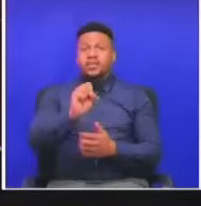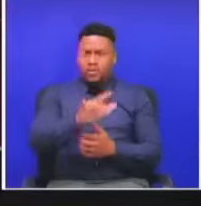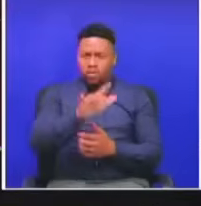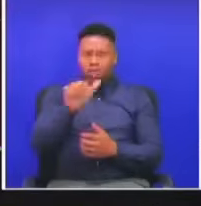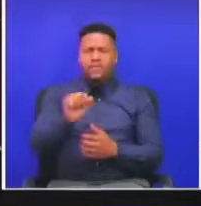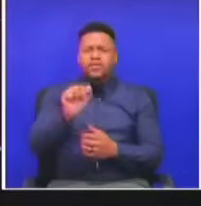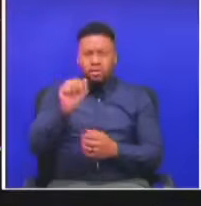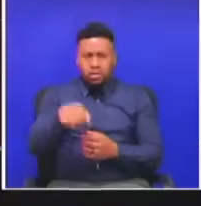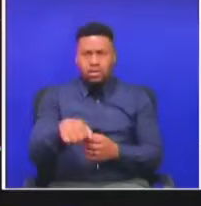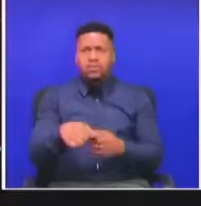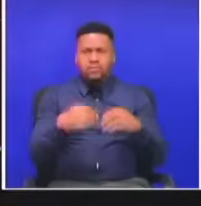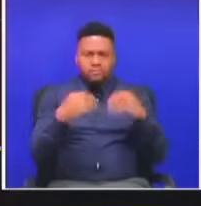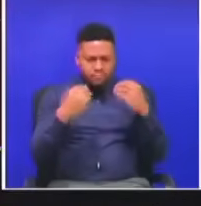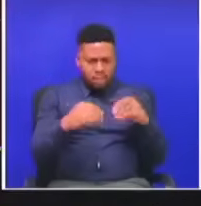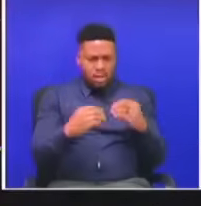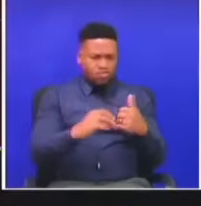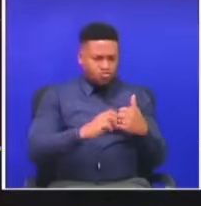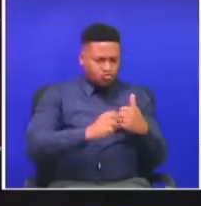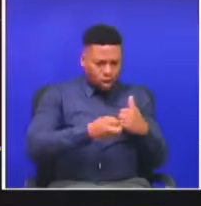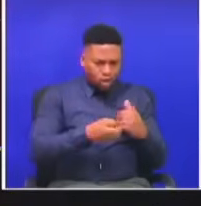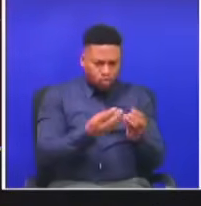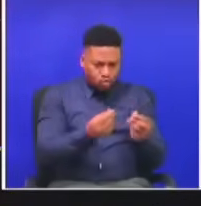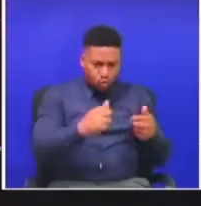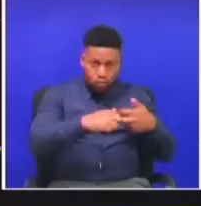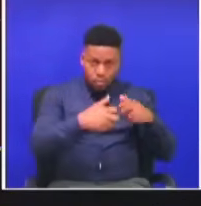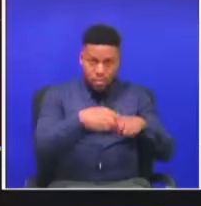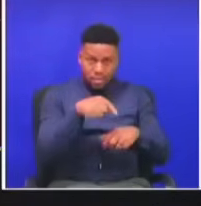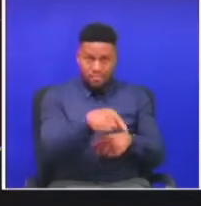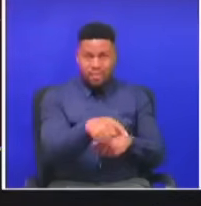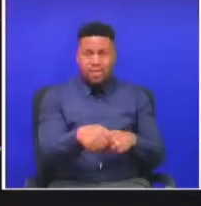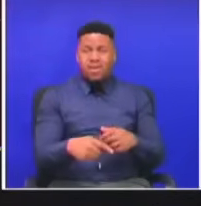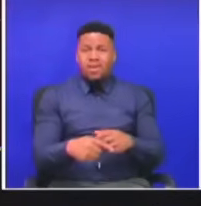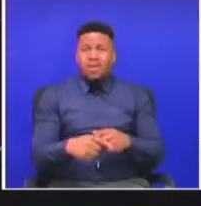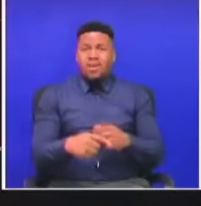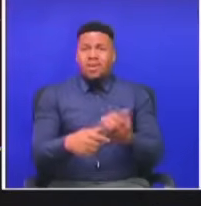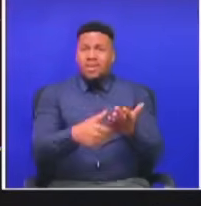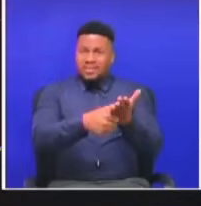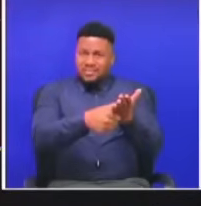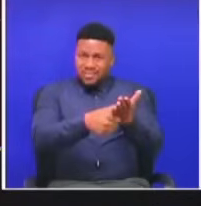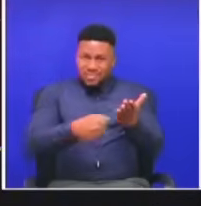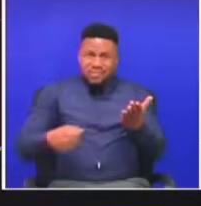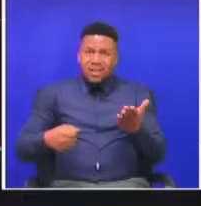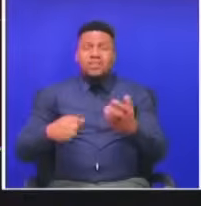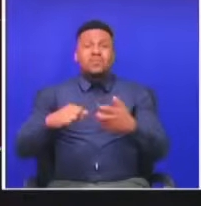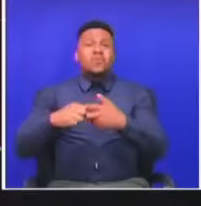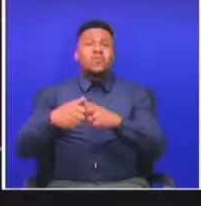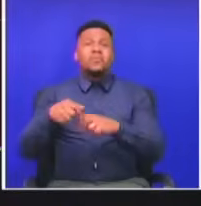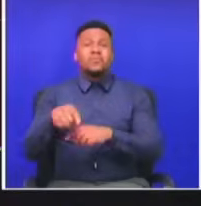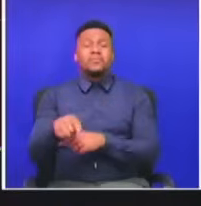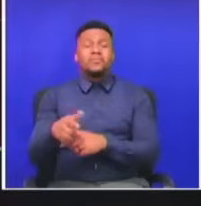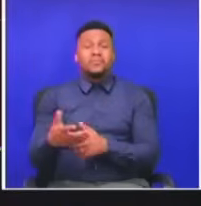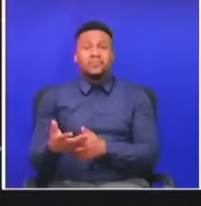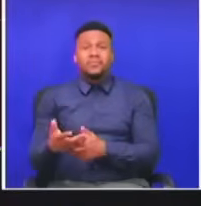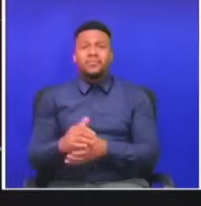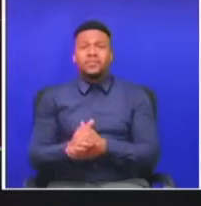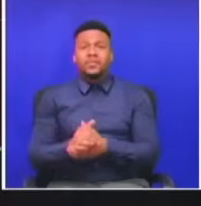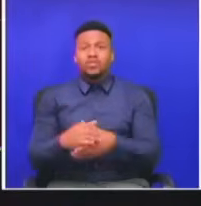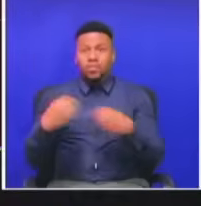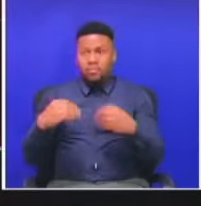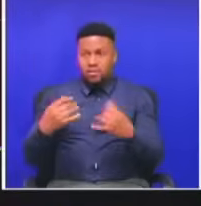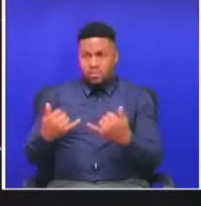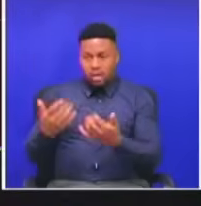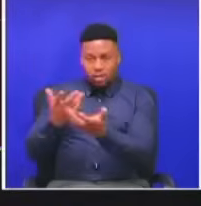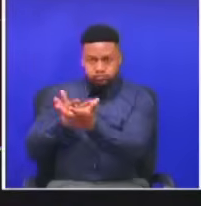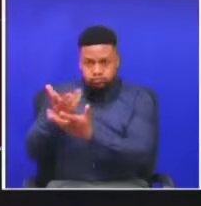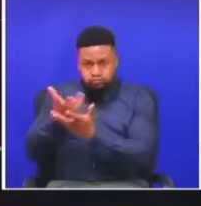of these tariffs by the United States by intensifying its own engagement with the US